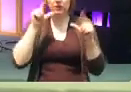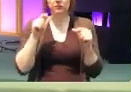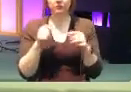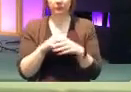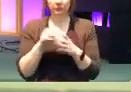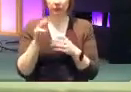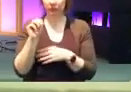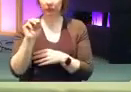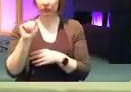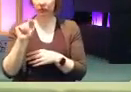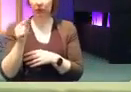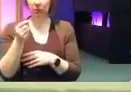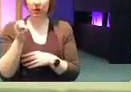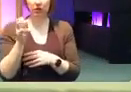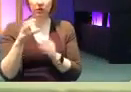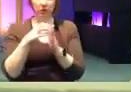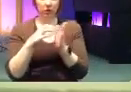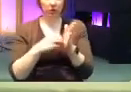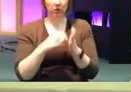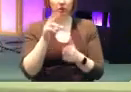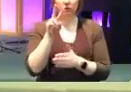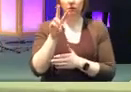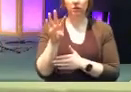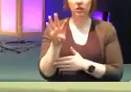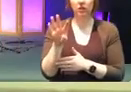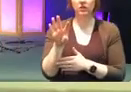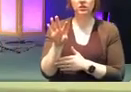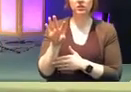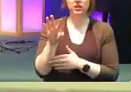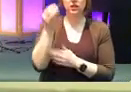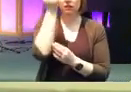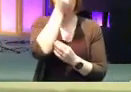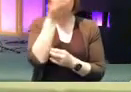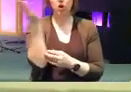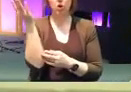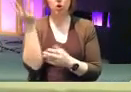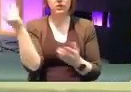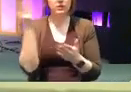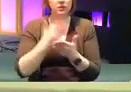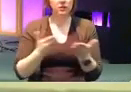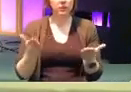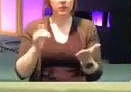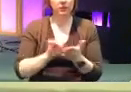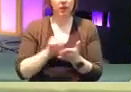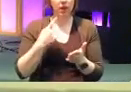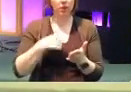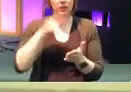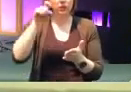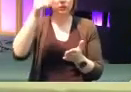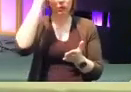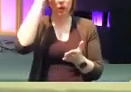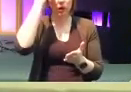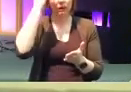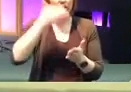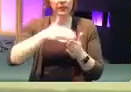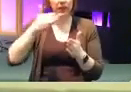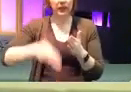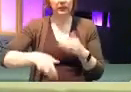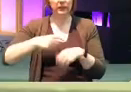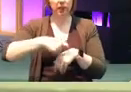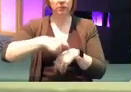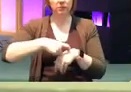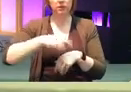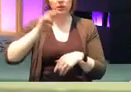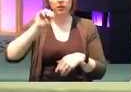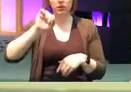Matthew chapter 24, it kind of tells about some of the things that we need to be aware of in the end times.